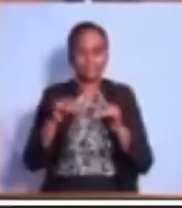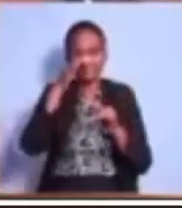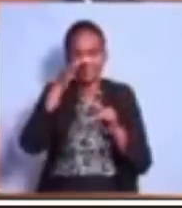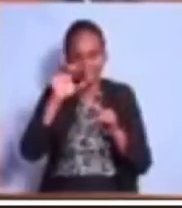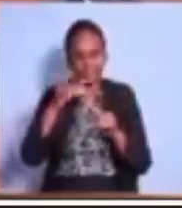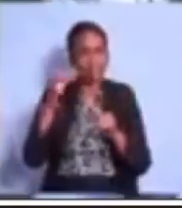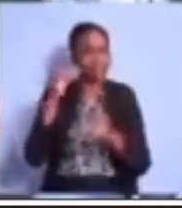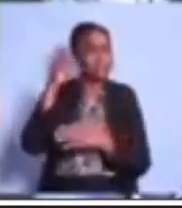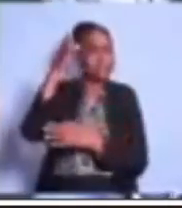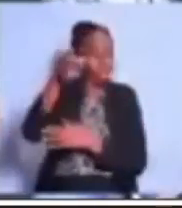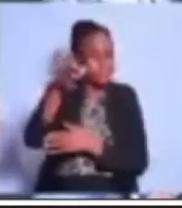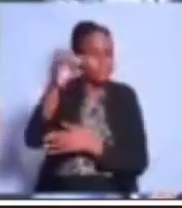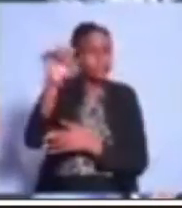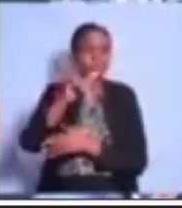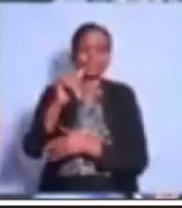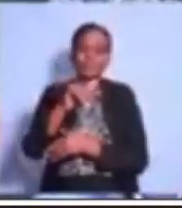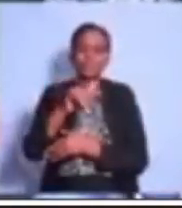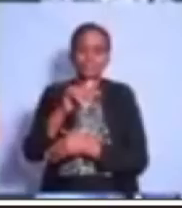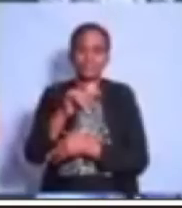corruptions of the future.